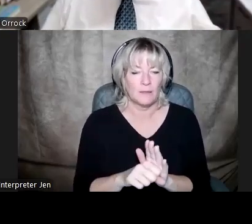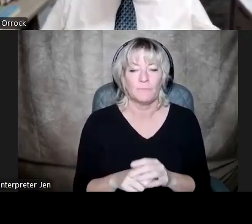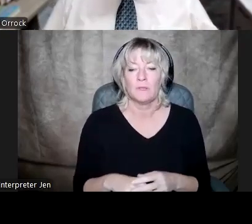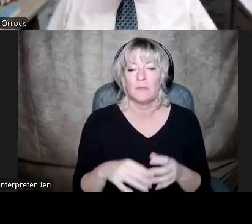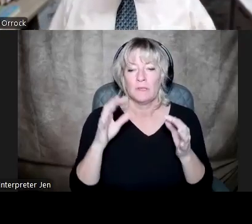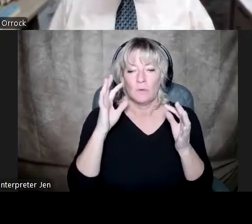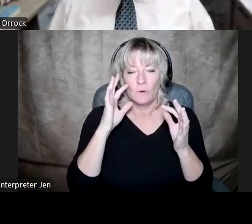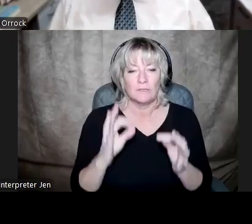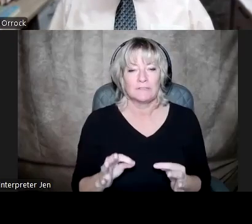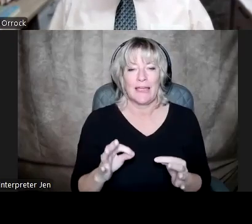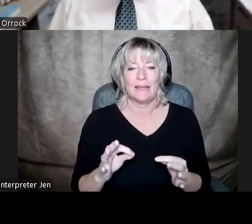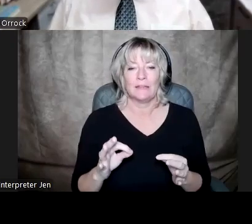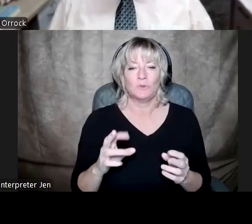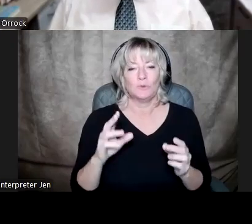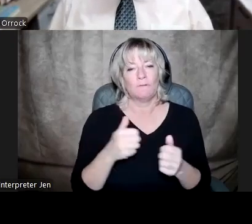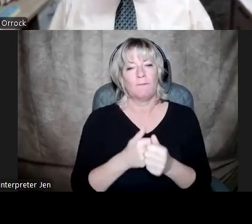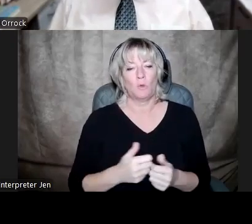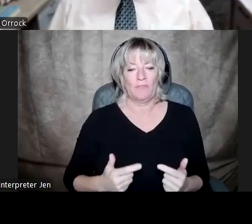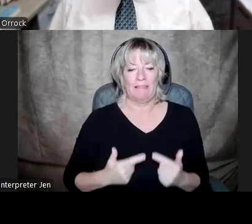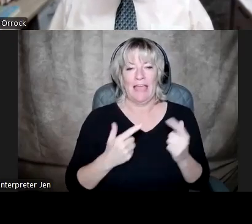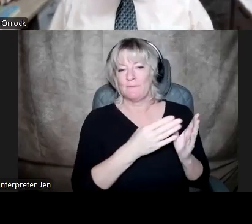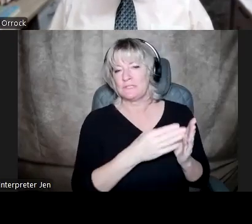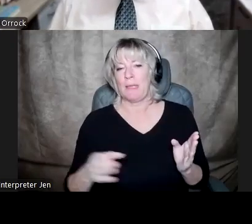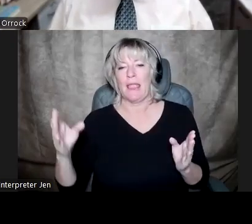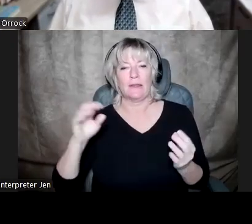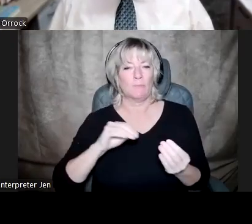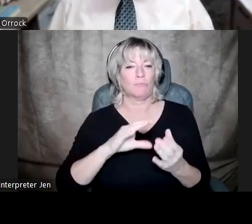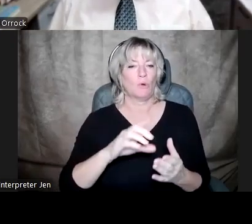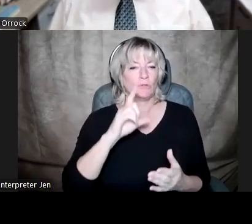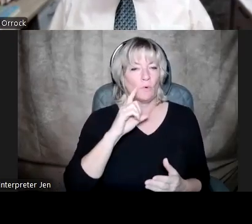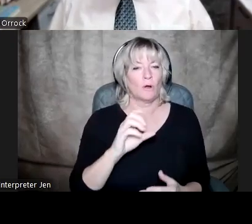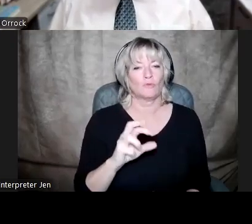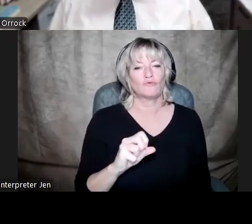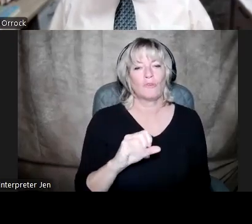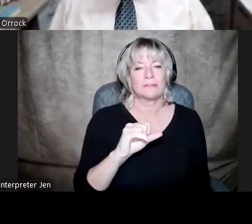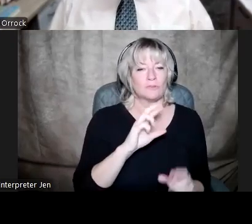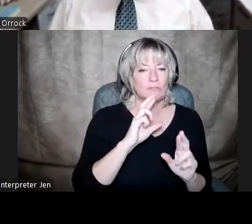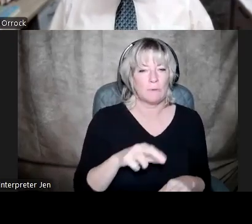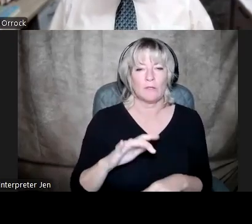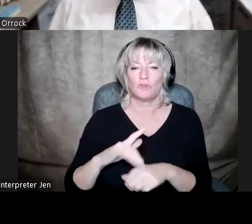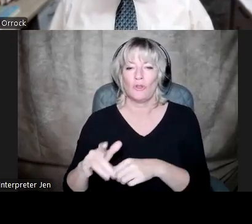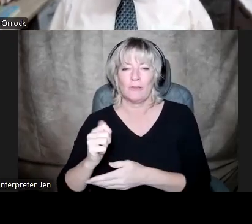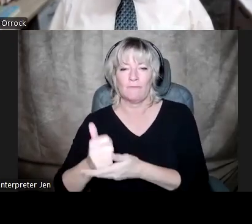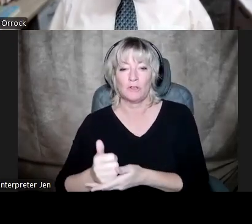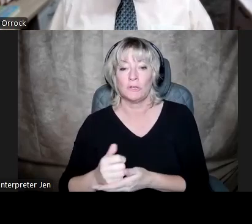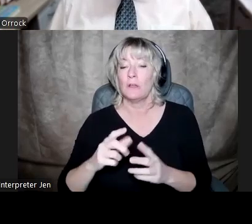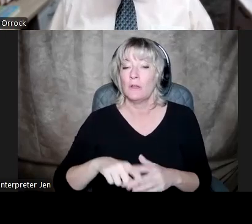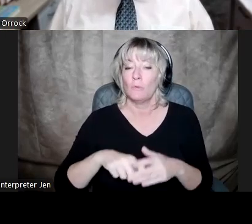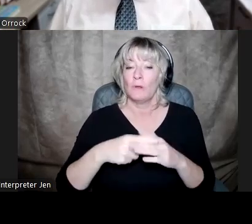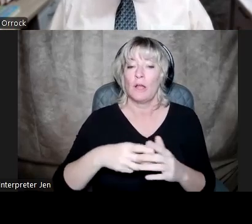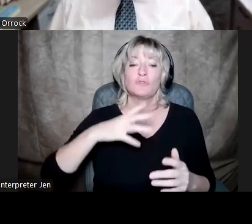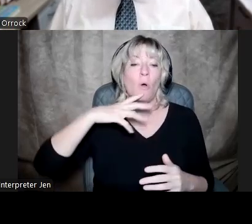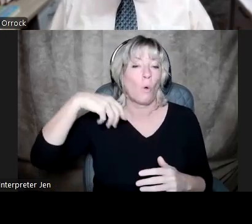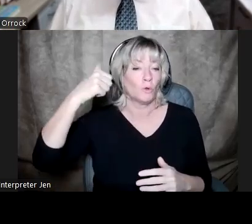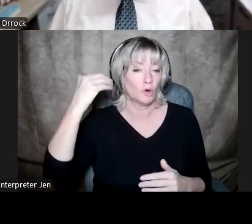a lifespan approach to crisis response and early intervention. And so we launched an older adult